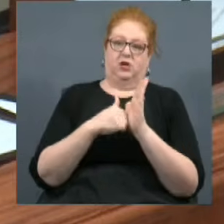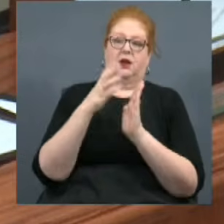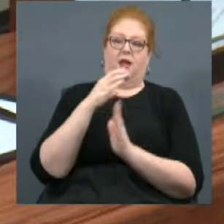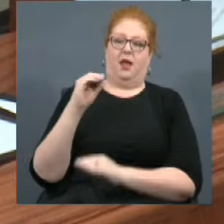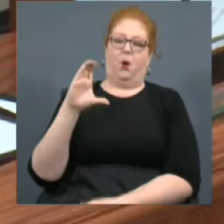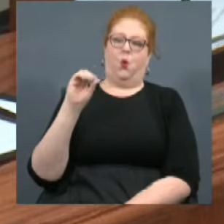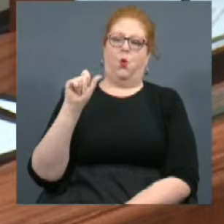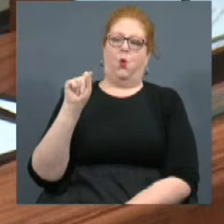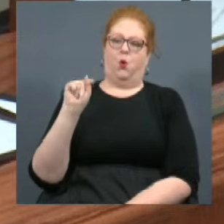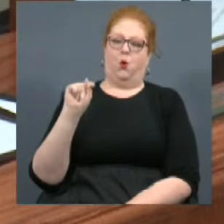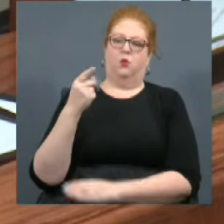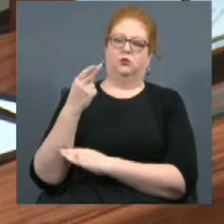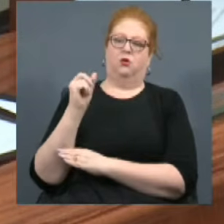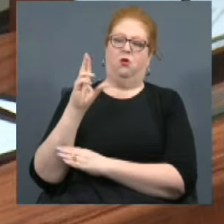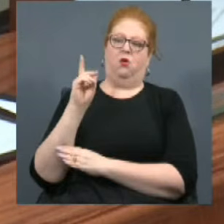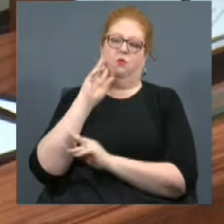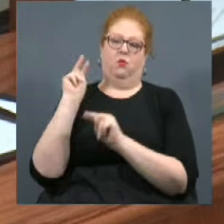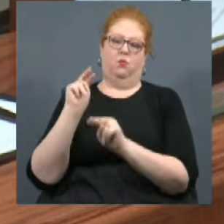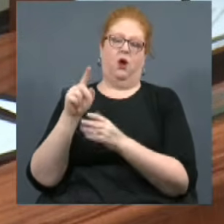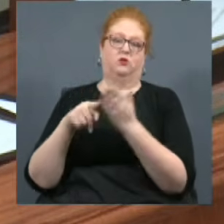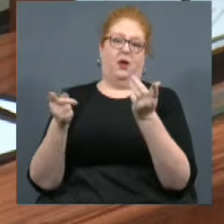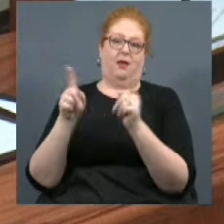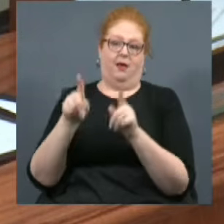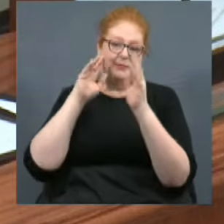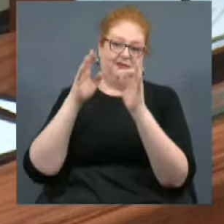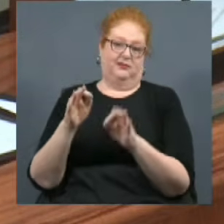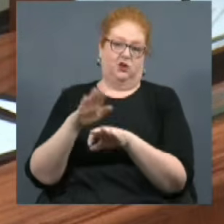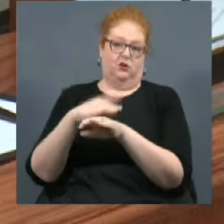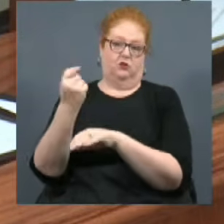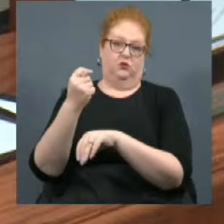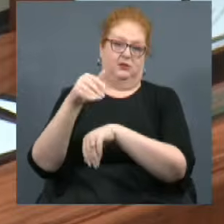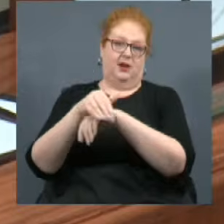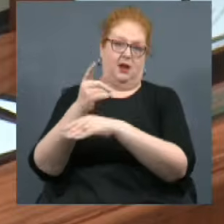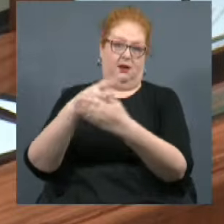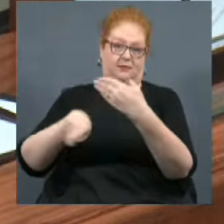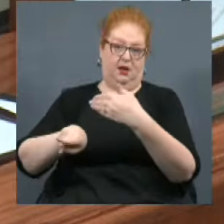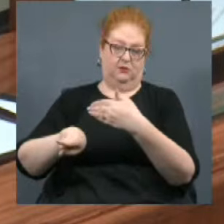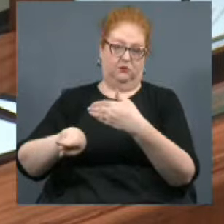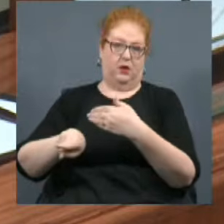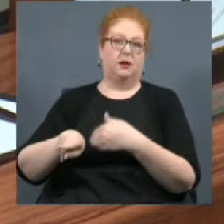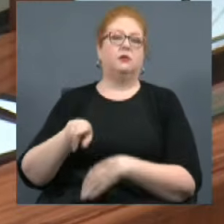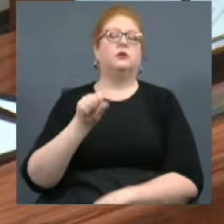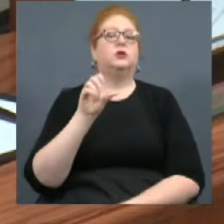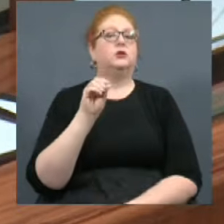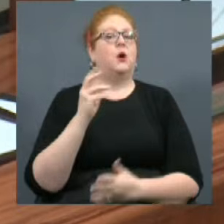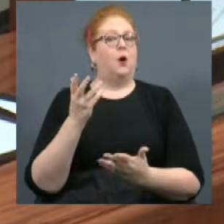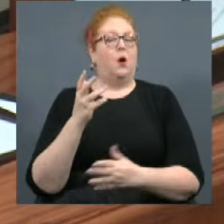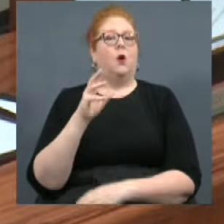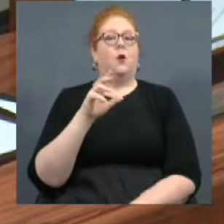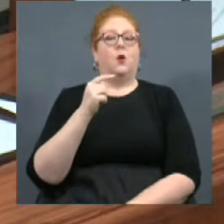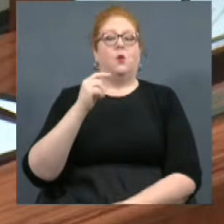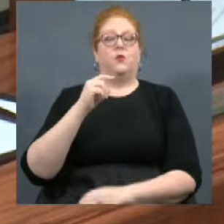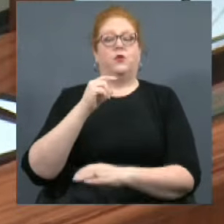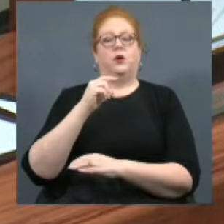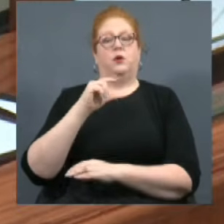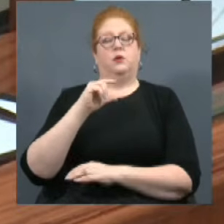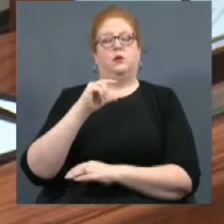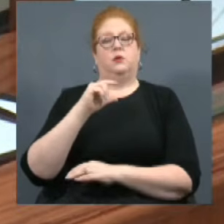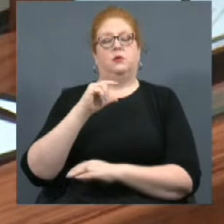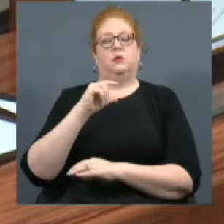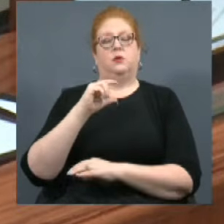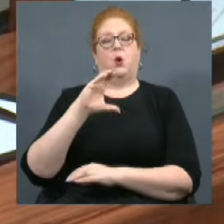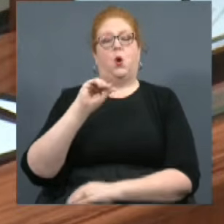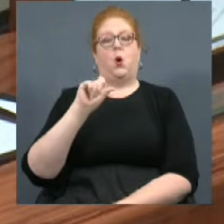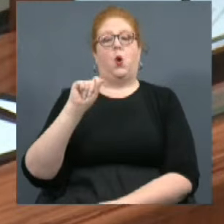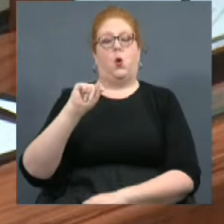night. But the Coast Guard had already made a conclusion at one point that while some